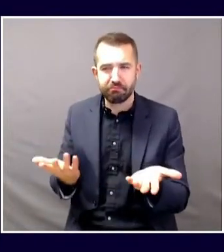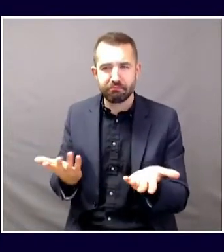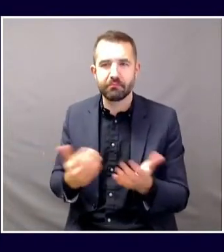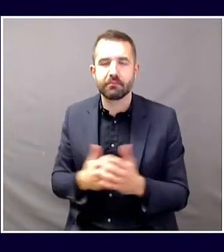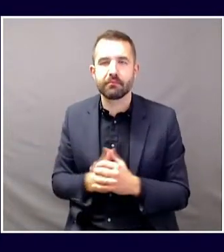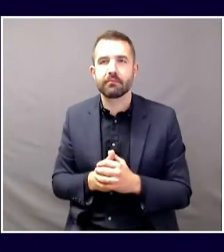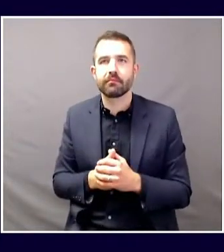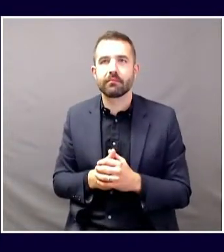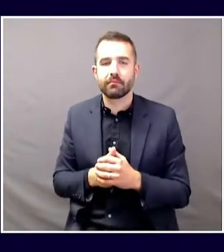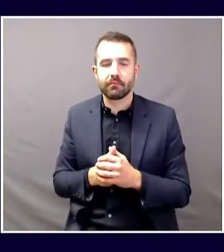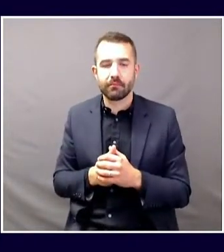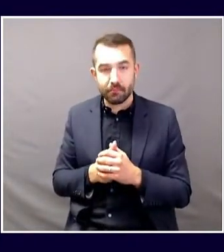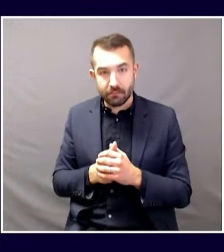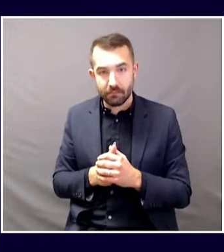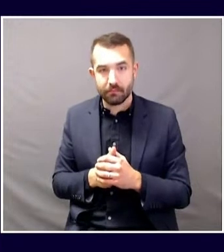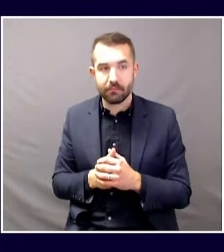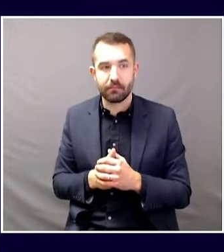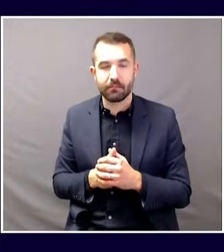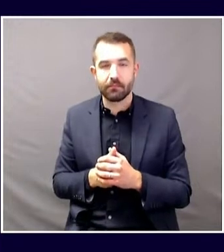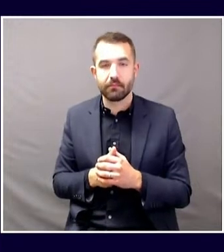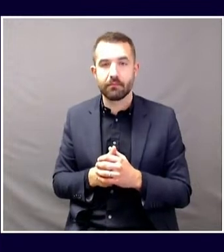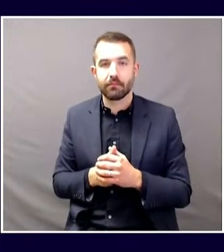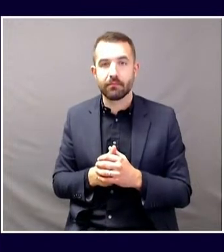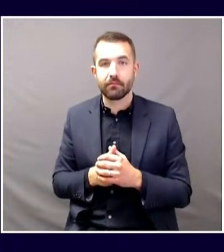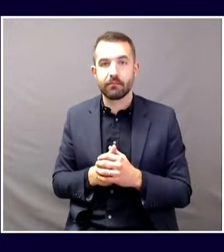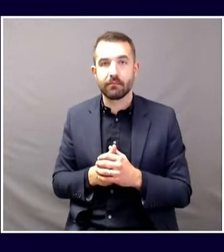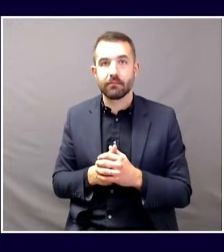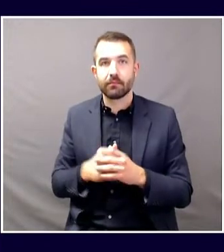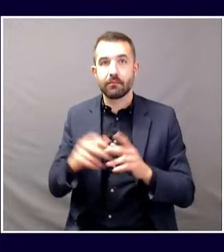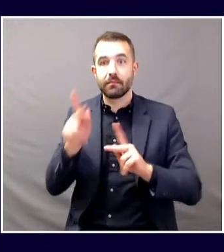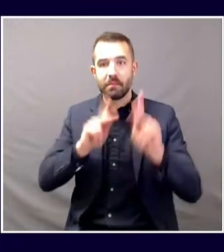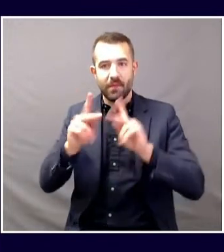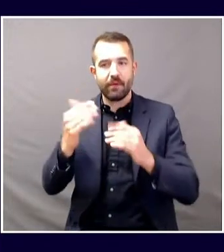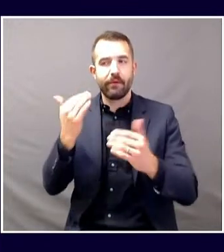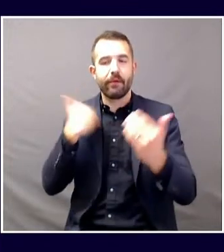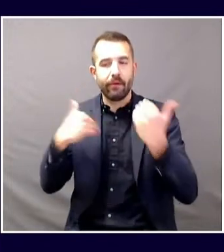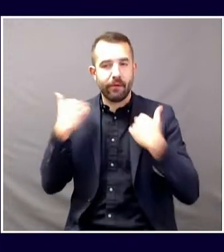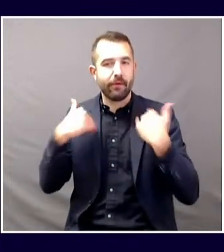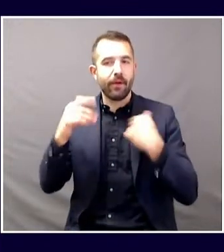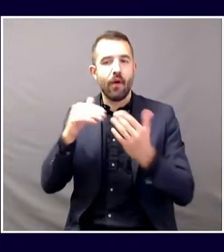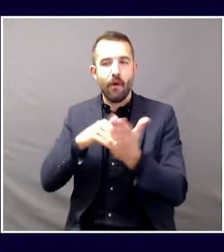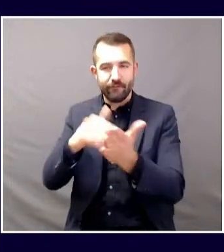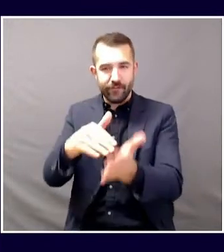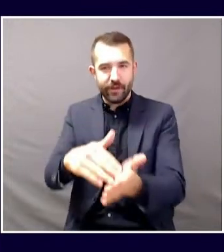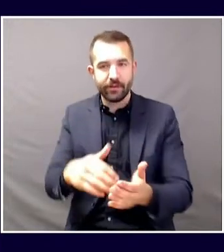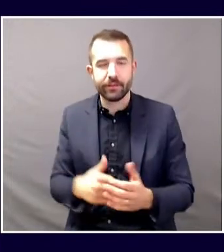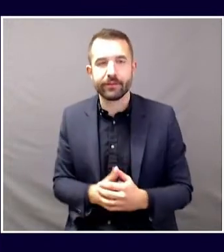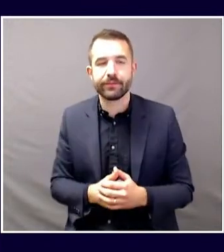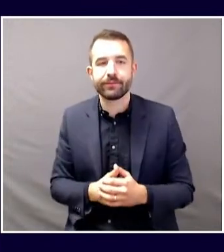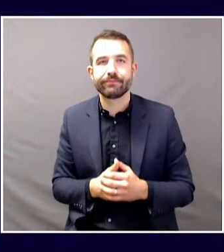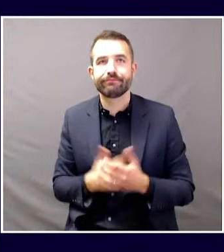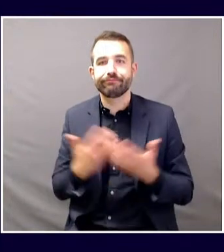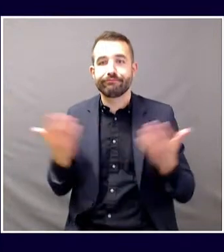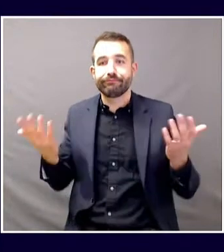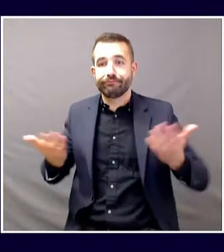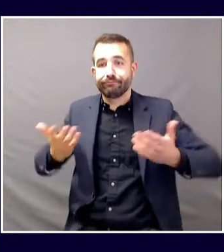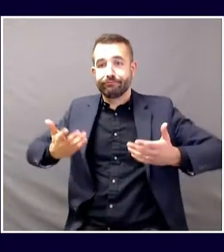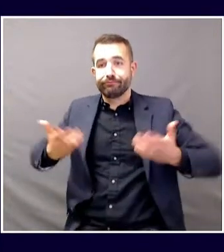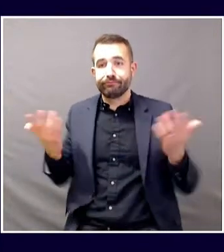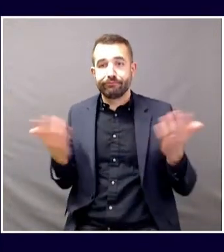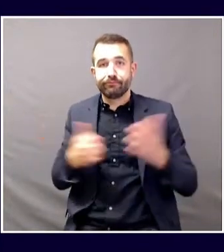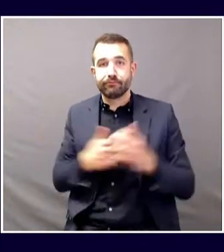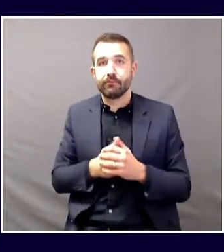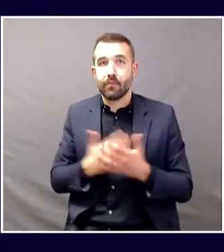No, that's a question that comes up a lot, Rebecca. It's a really grisly situation, to be sure. And one of the things that we've